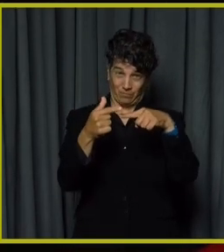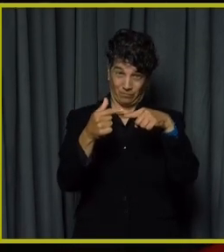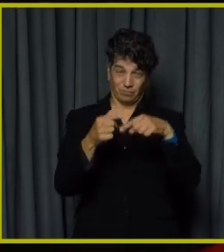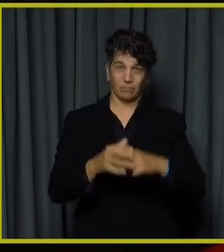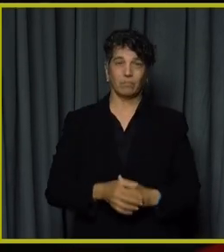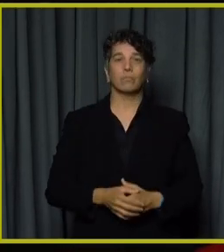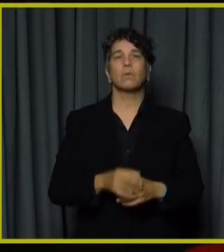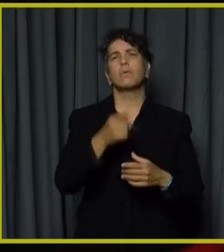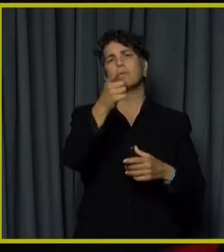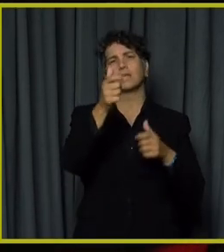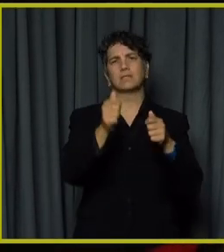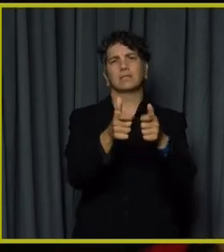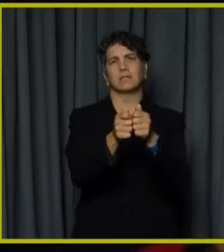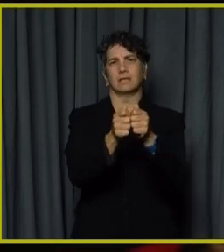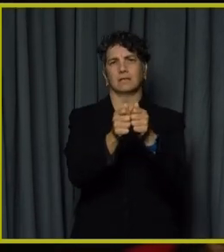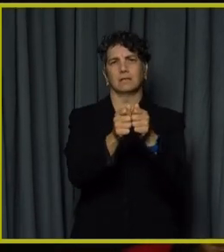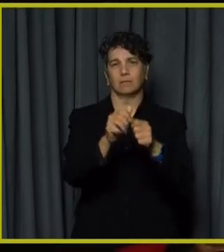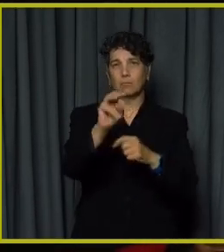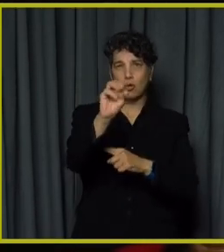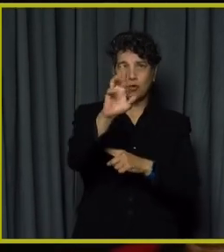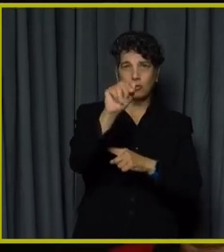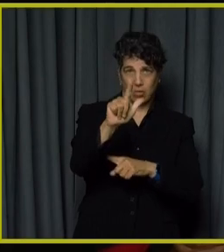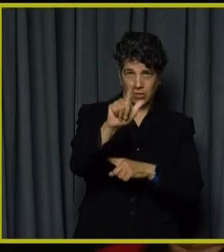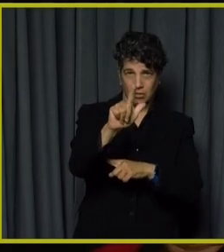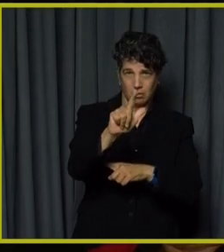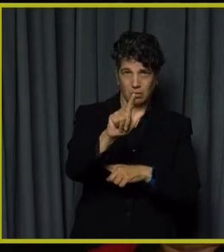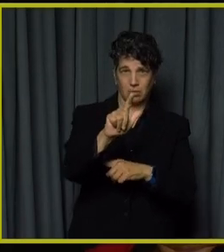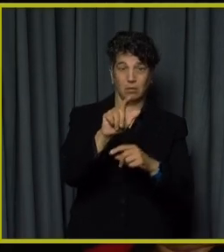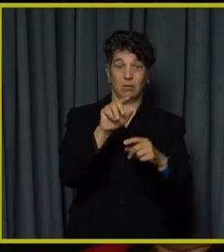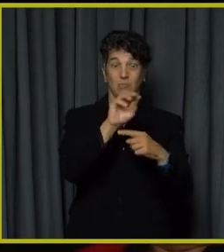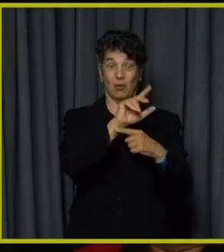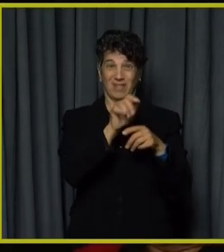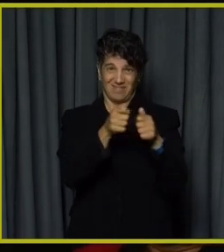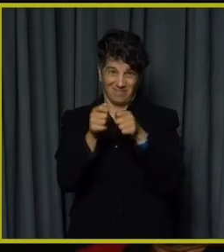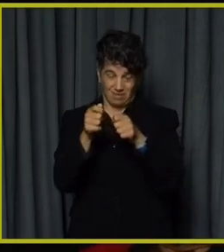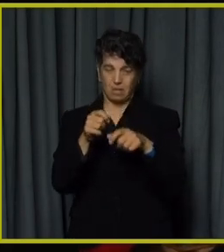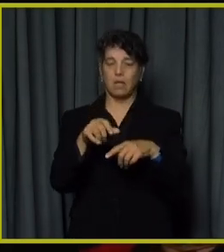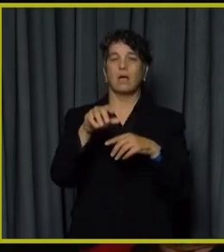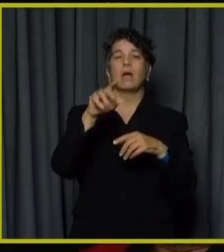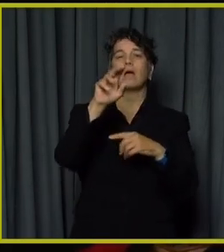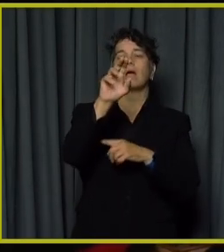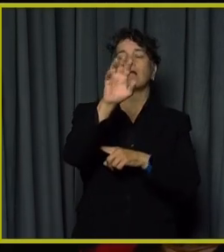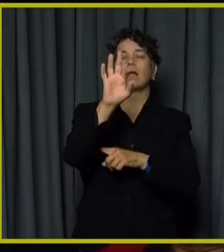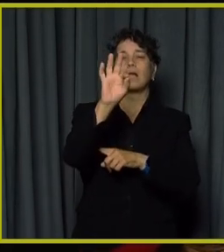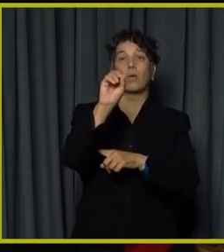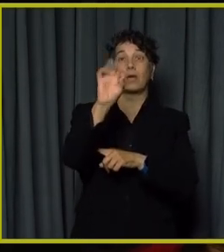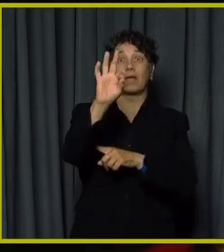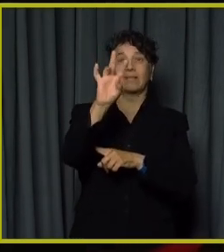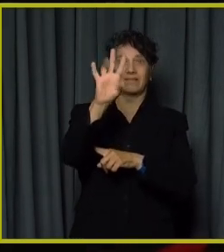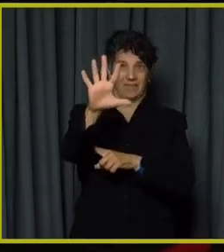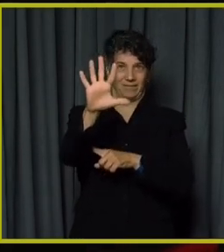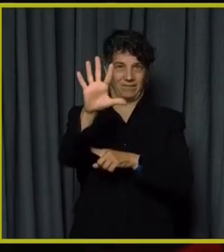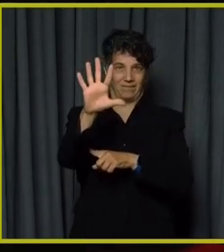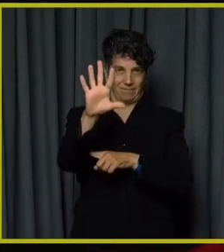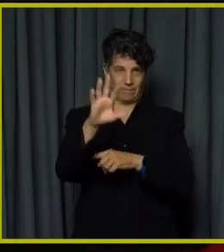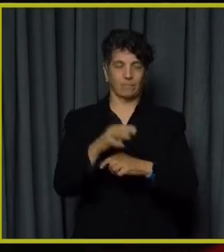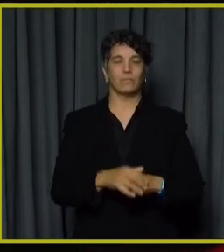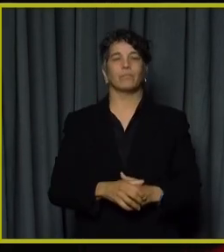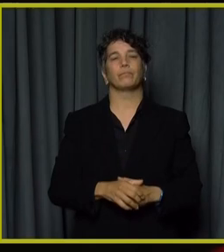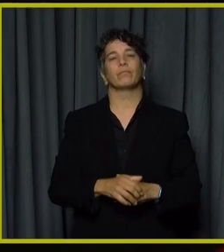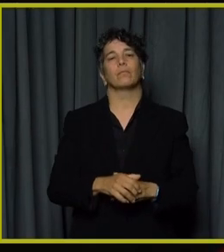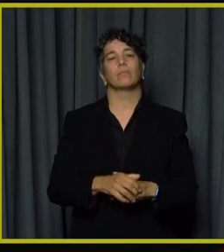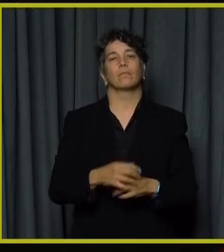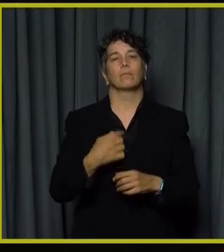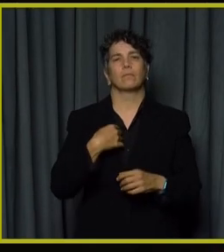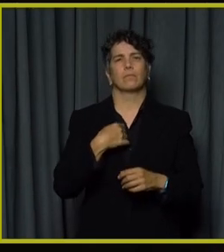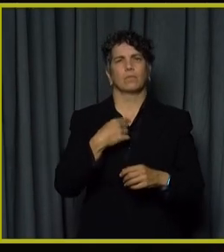90975 to join this movement as we build this powerful movement of a nonviolent army of justice, love,